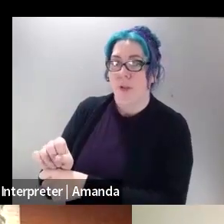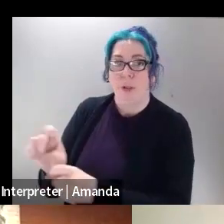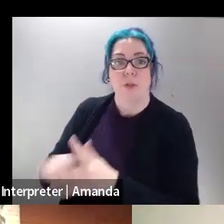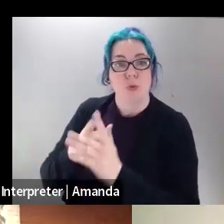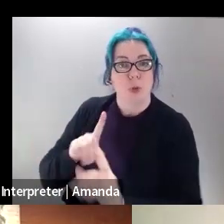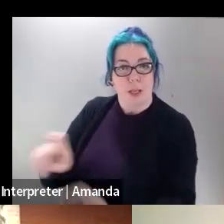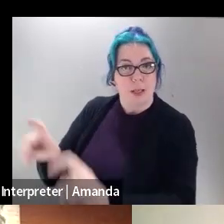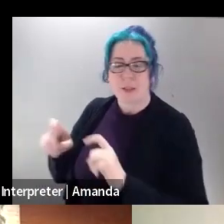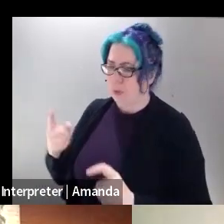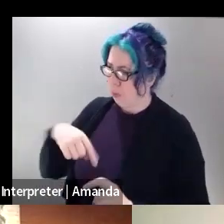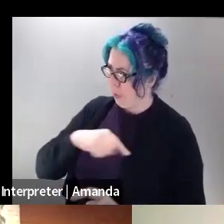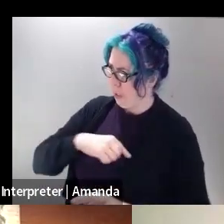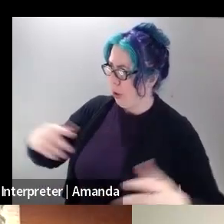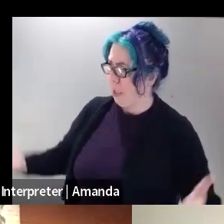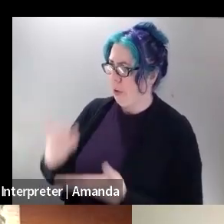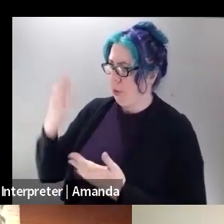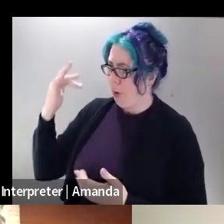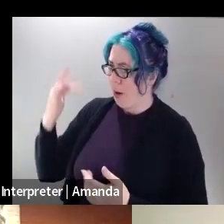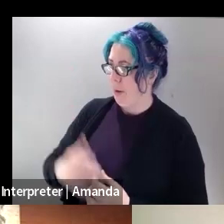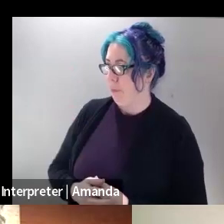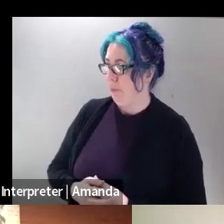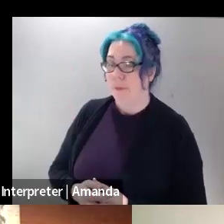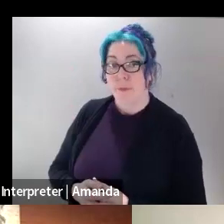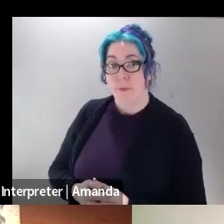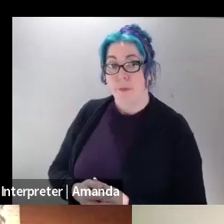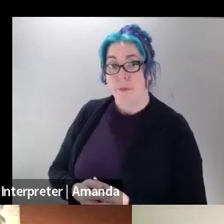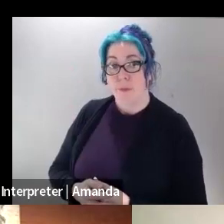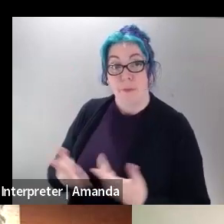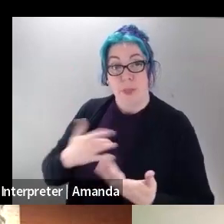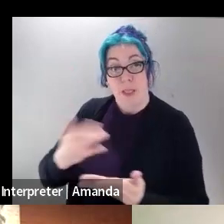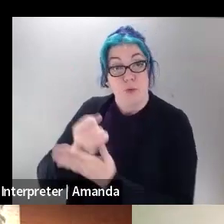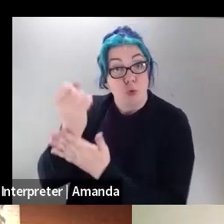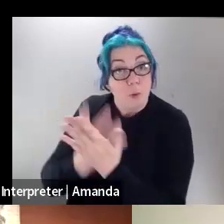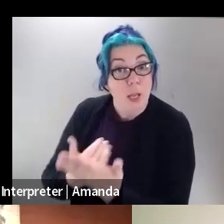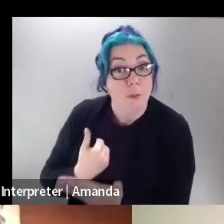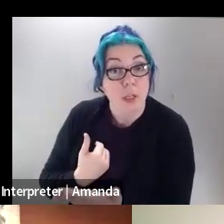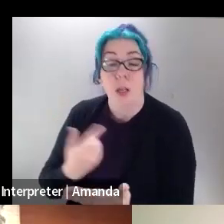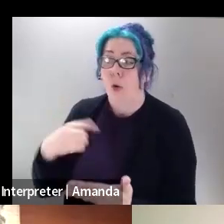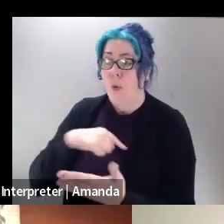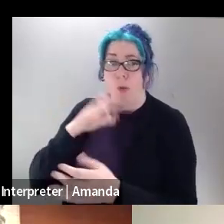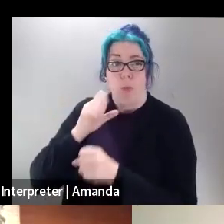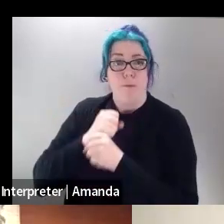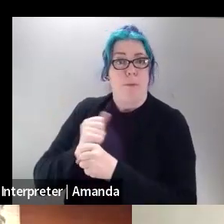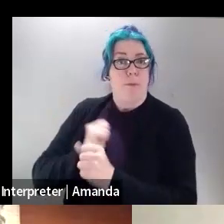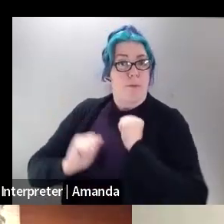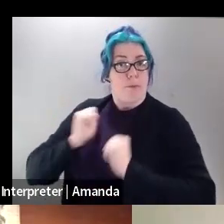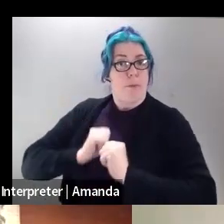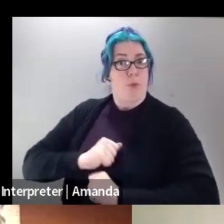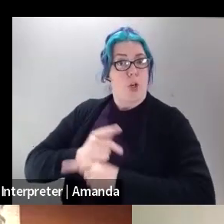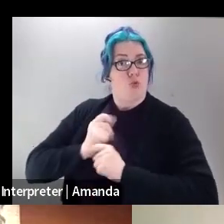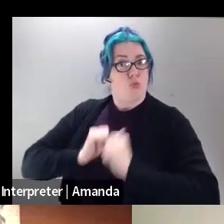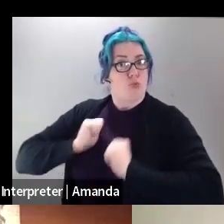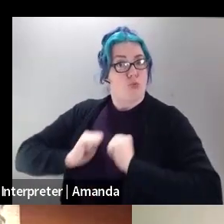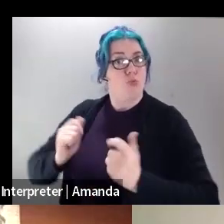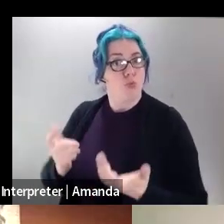because, the script, we're putting together a production. And so the script, the acting, the design, like, I